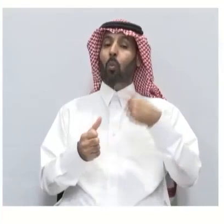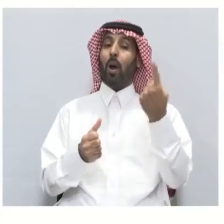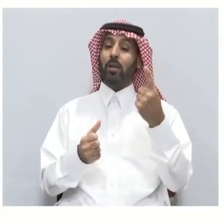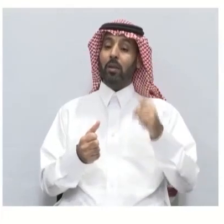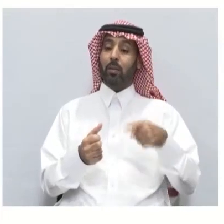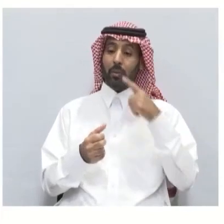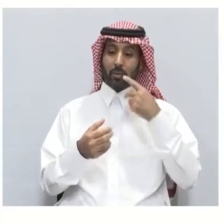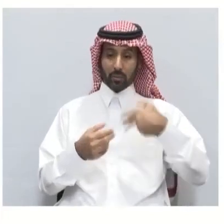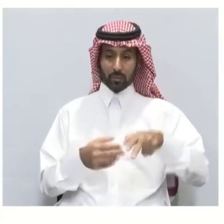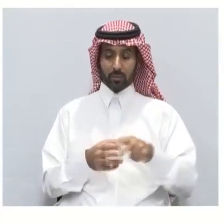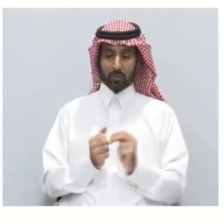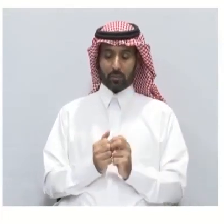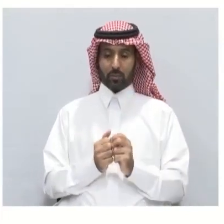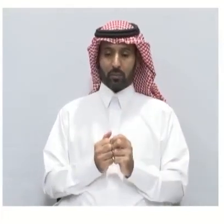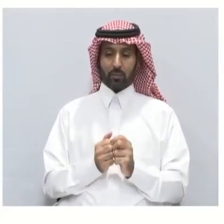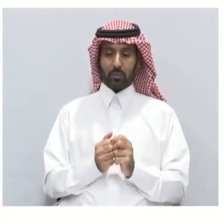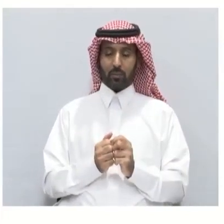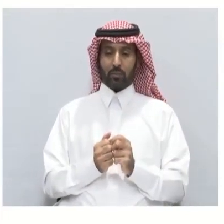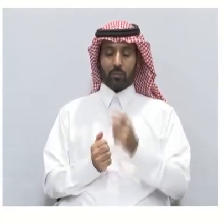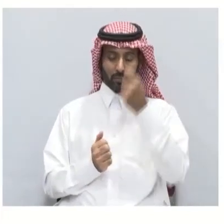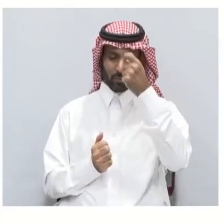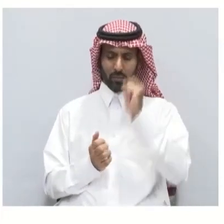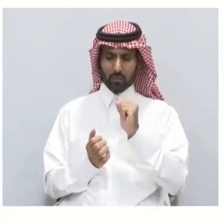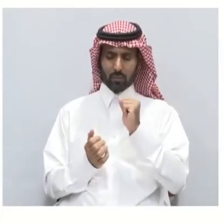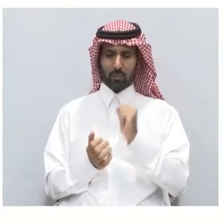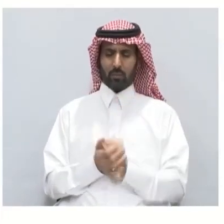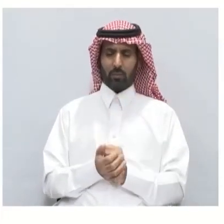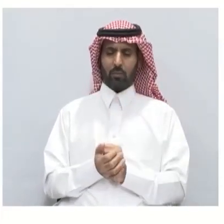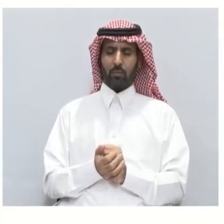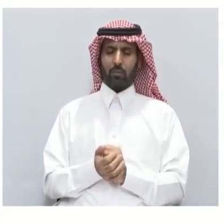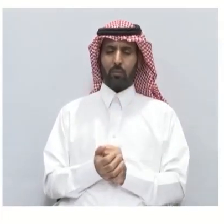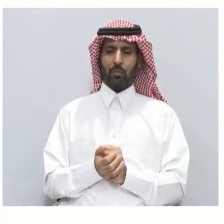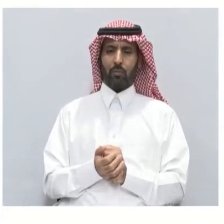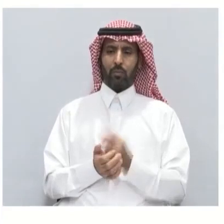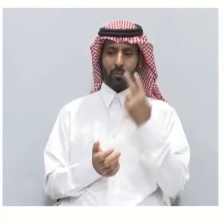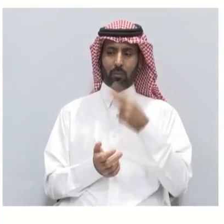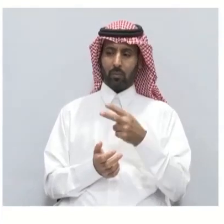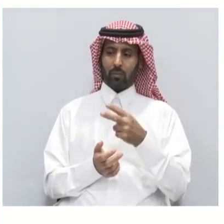fled the county prison on Thursday, according to the Grayson Sheriff's Department.